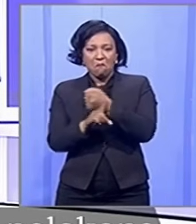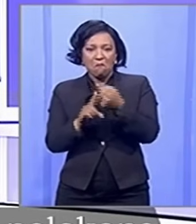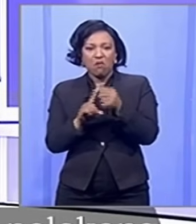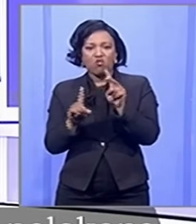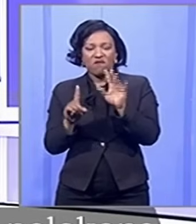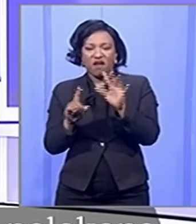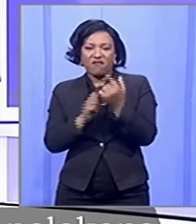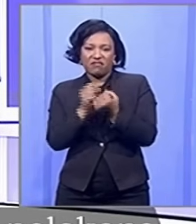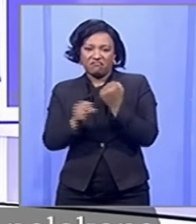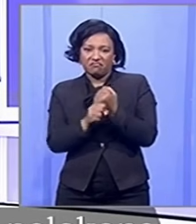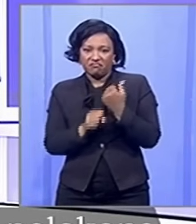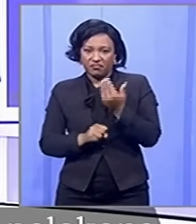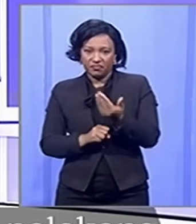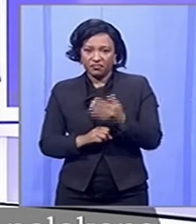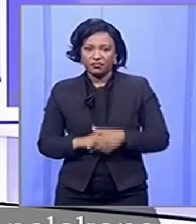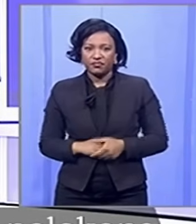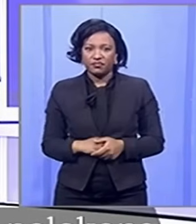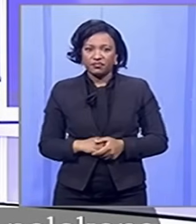25.